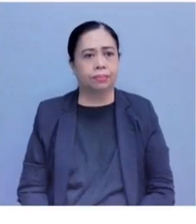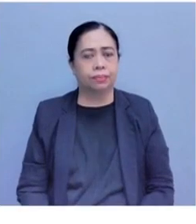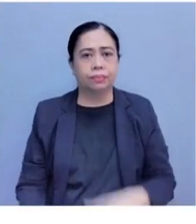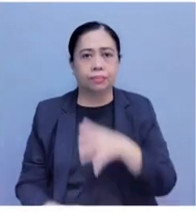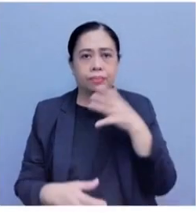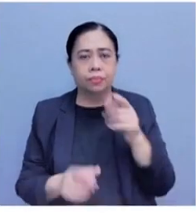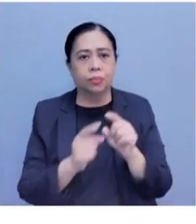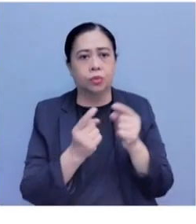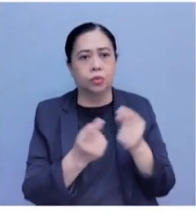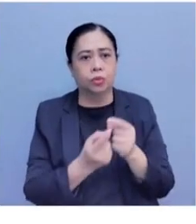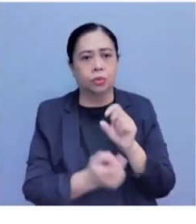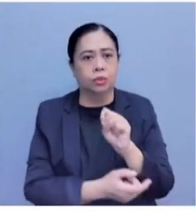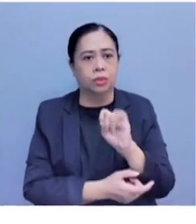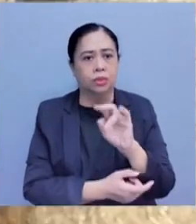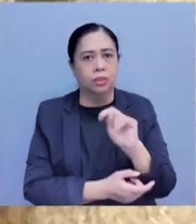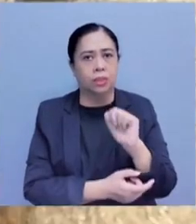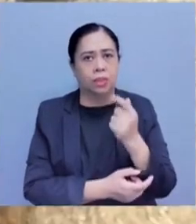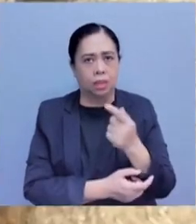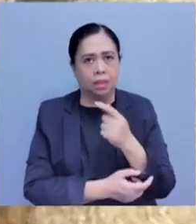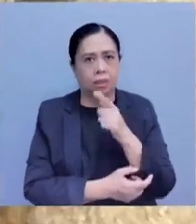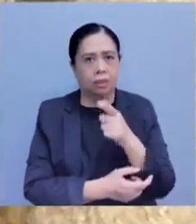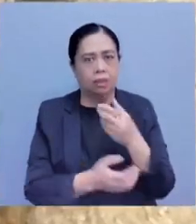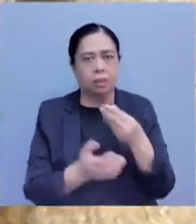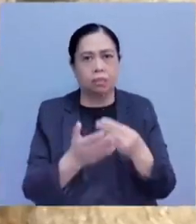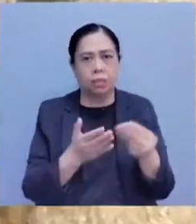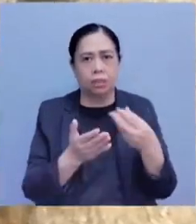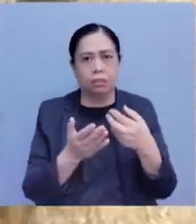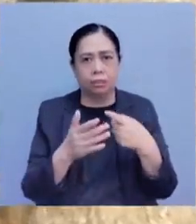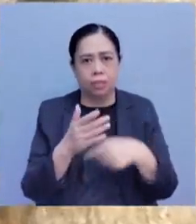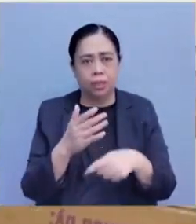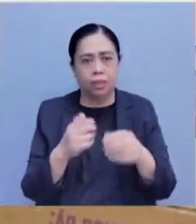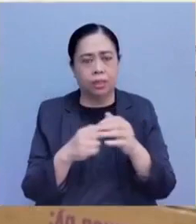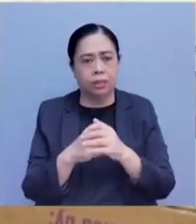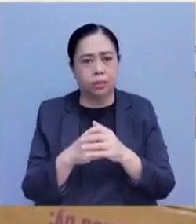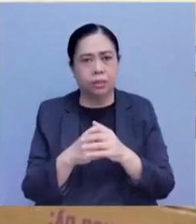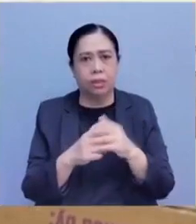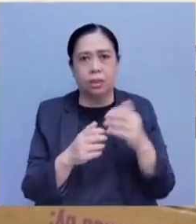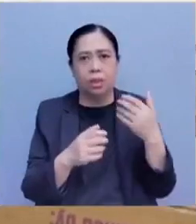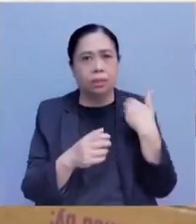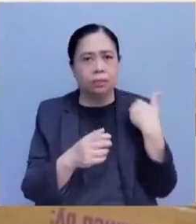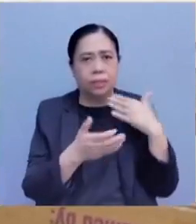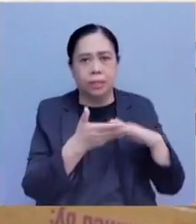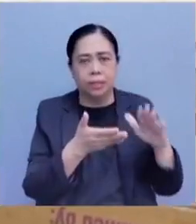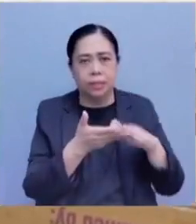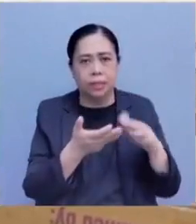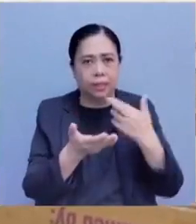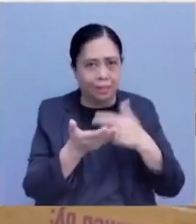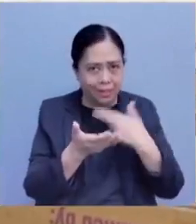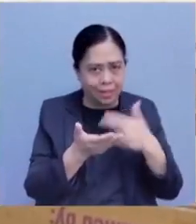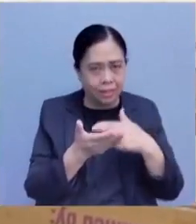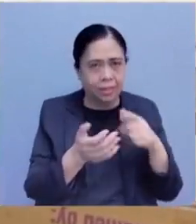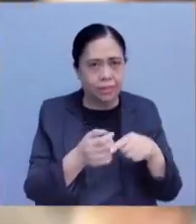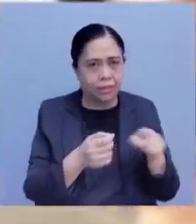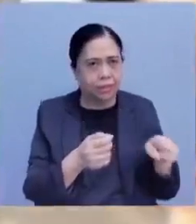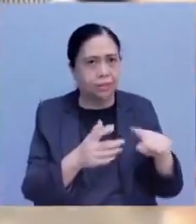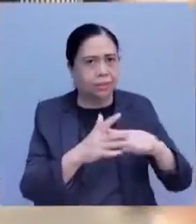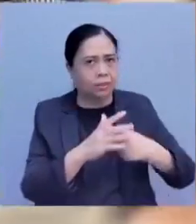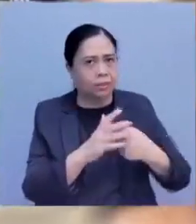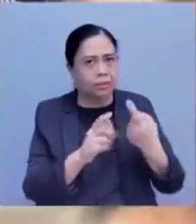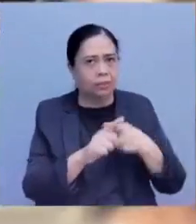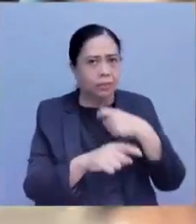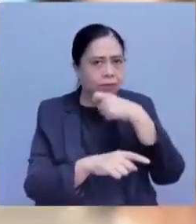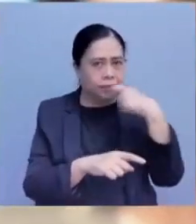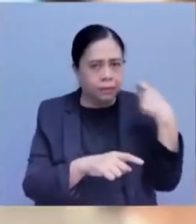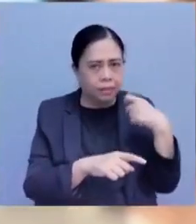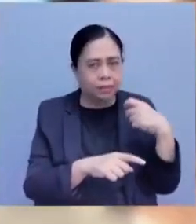group Sinag, meanwhile, welcomes the new buying price range of unhusked rice. The National Food Authority set the new buying price for dry